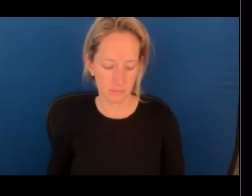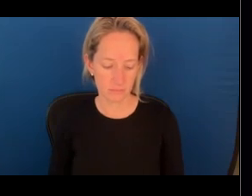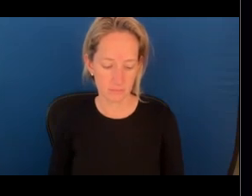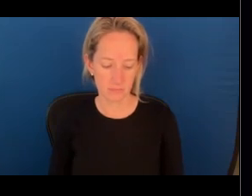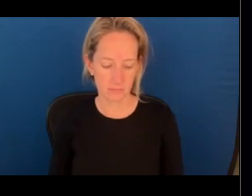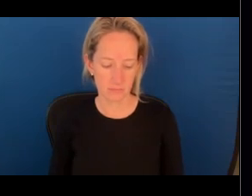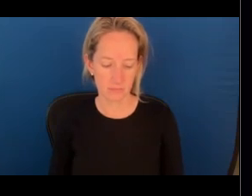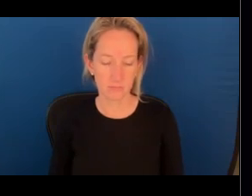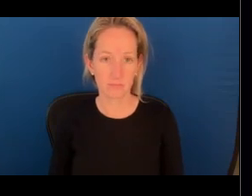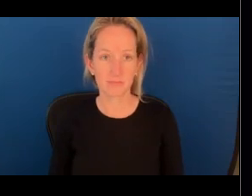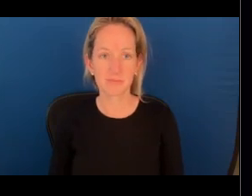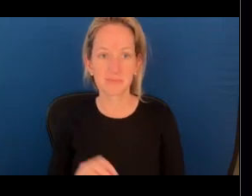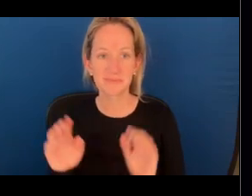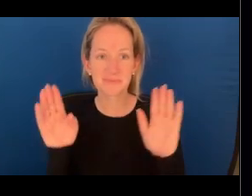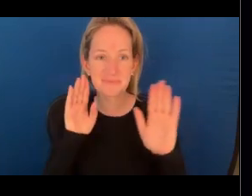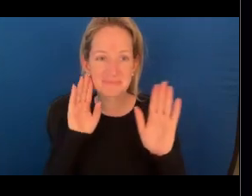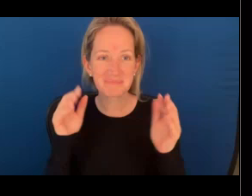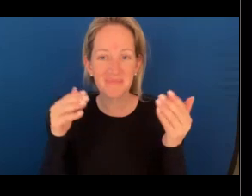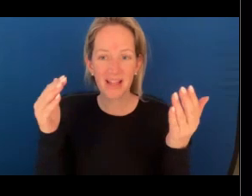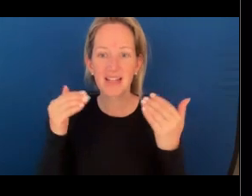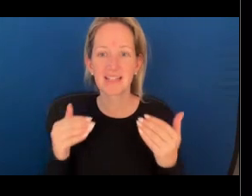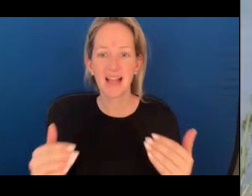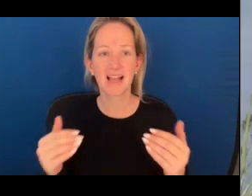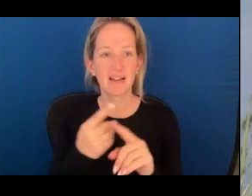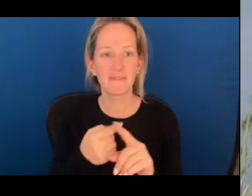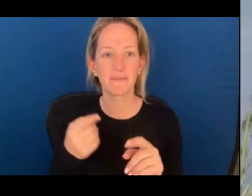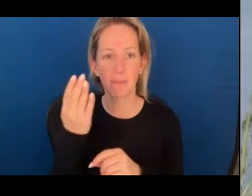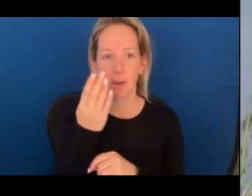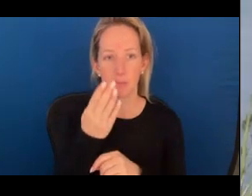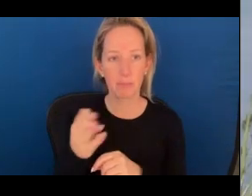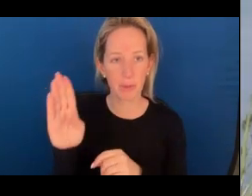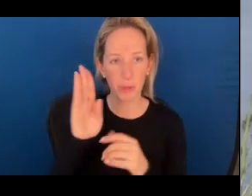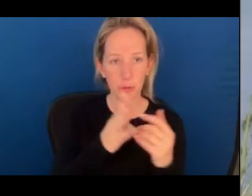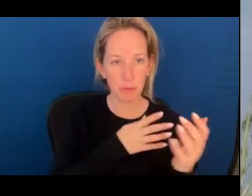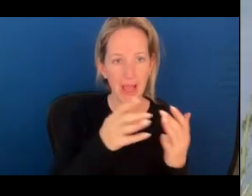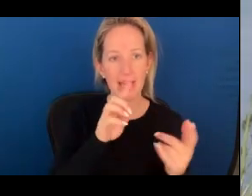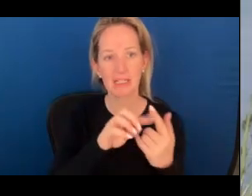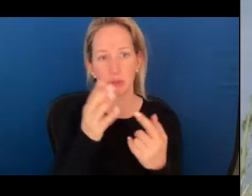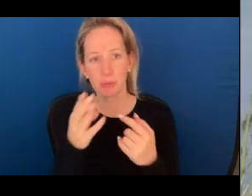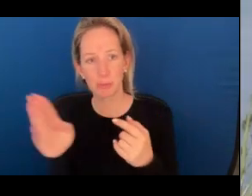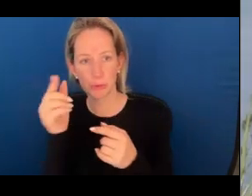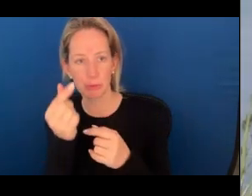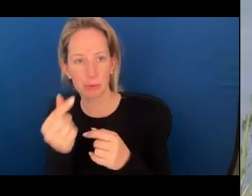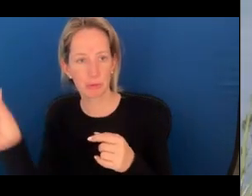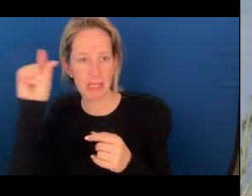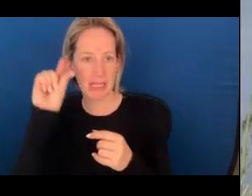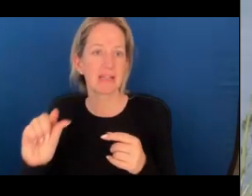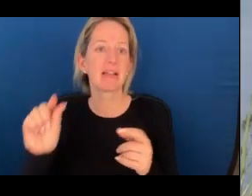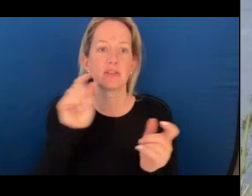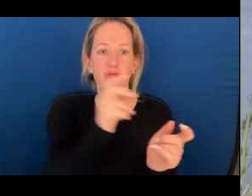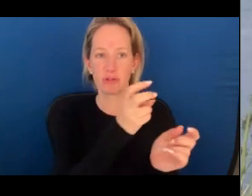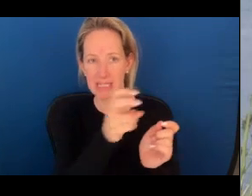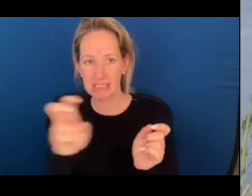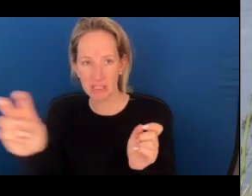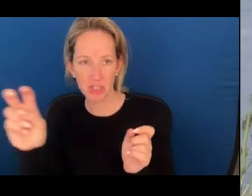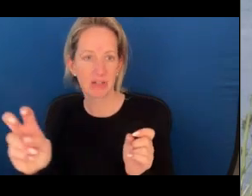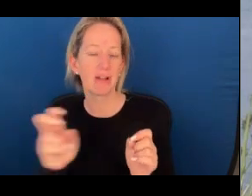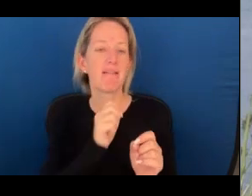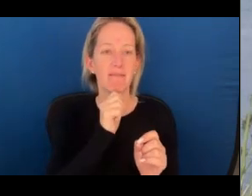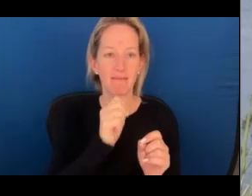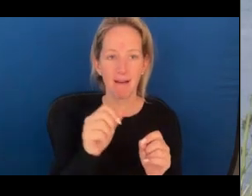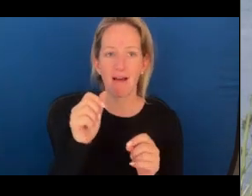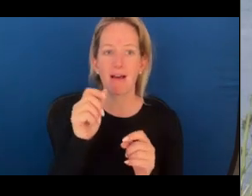much. All right, next we have from blue gray to blue green, facilitating the transition to non-plastic natural material